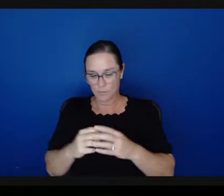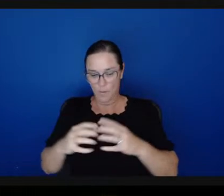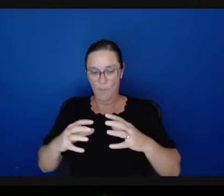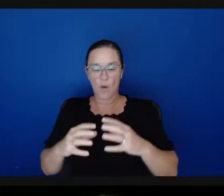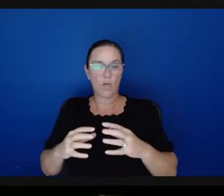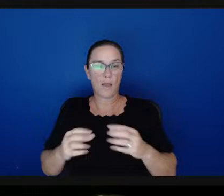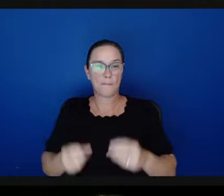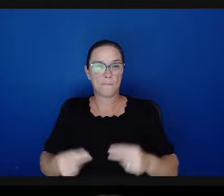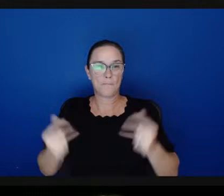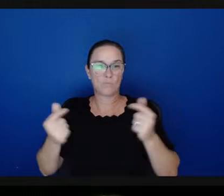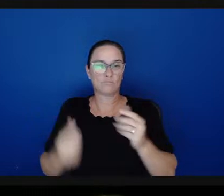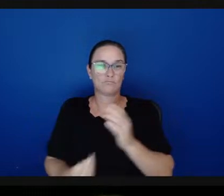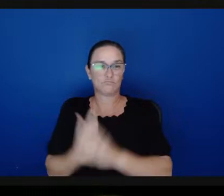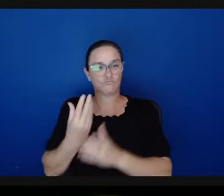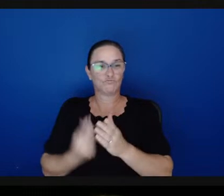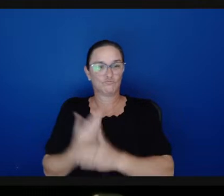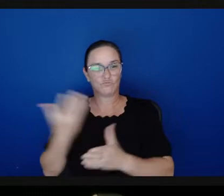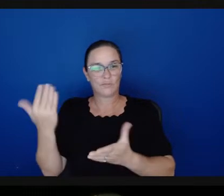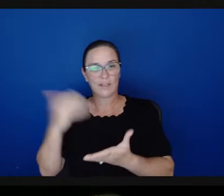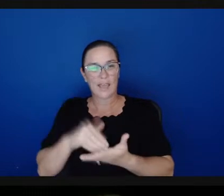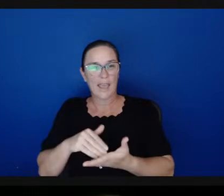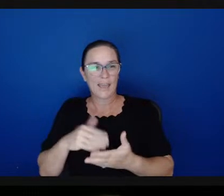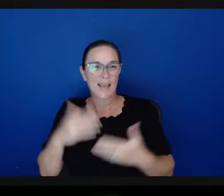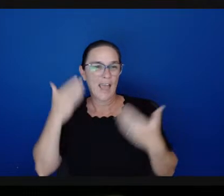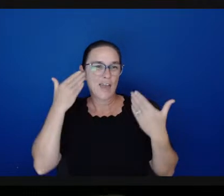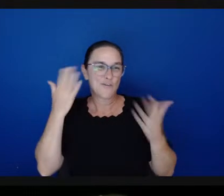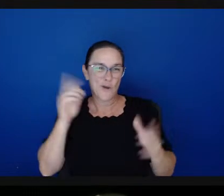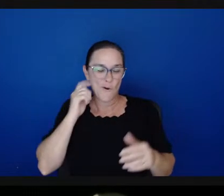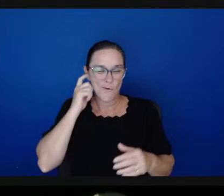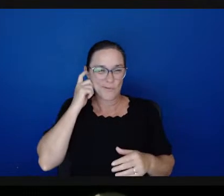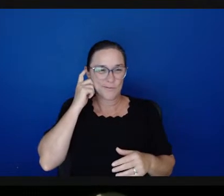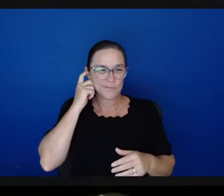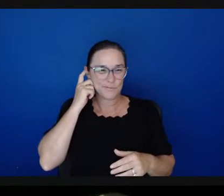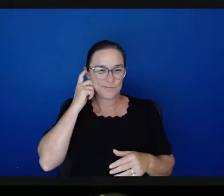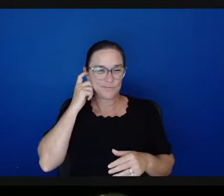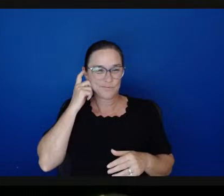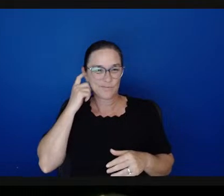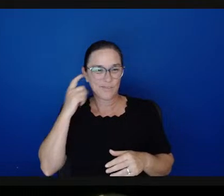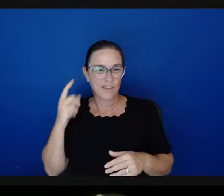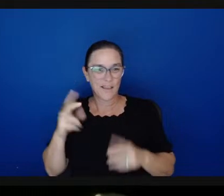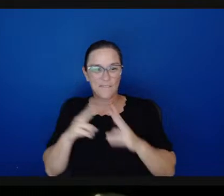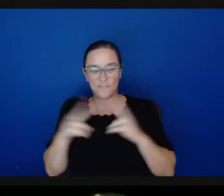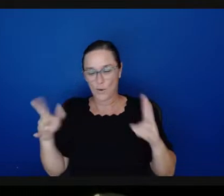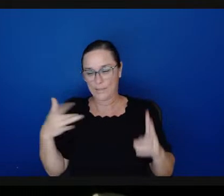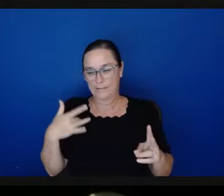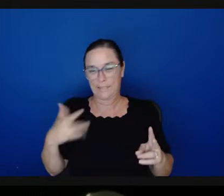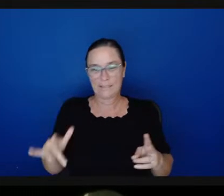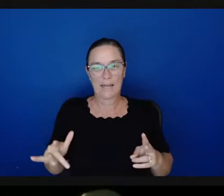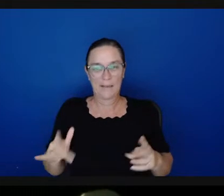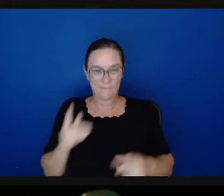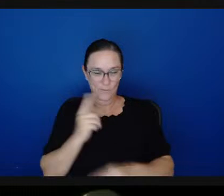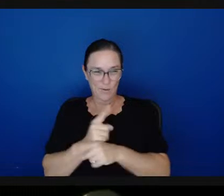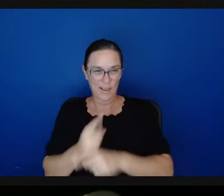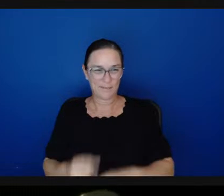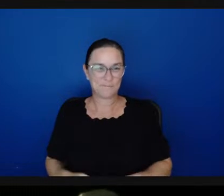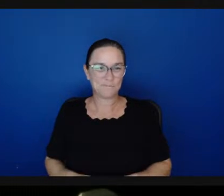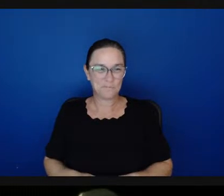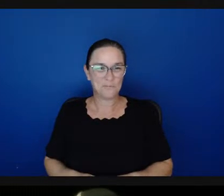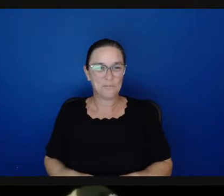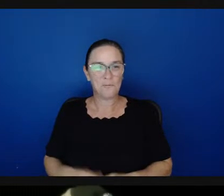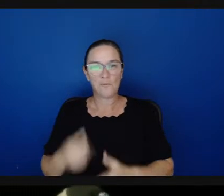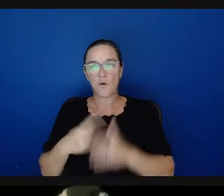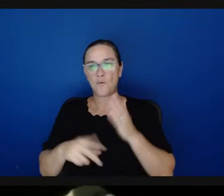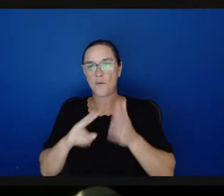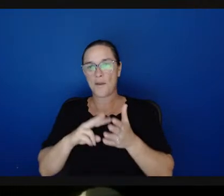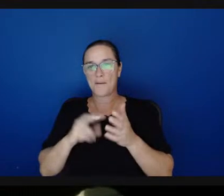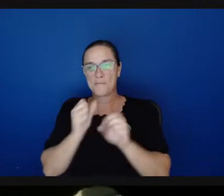and boom, we have a new episode type of thing, or something. I don't know what the threshold is, right, on that. What makes an